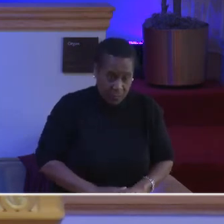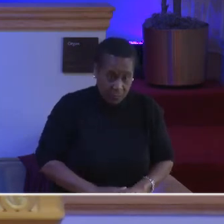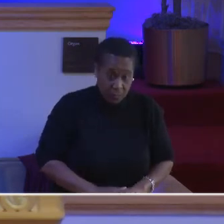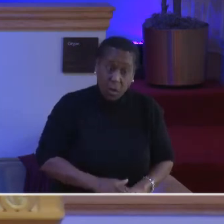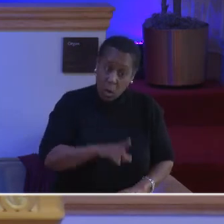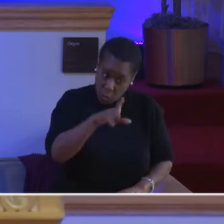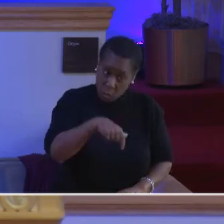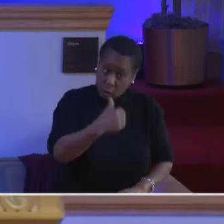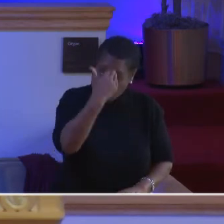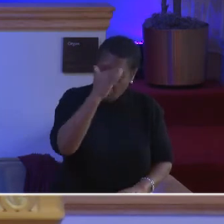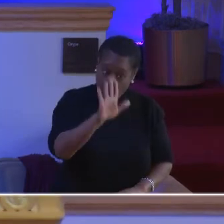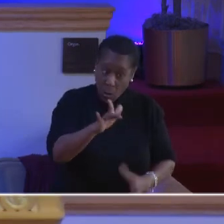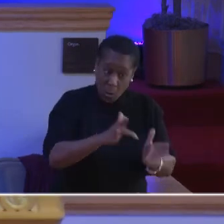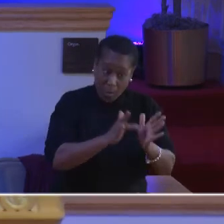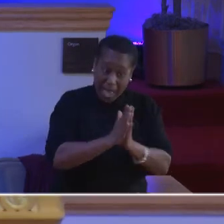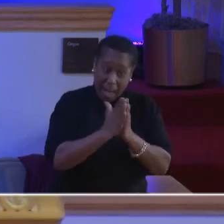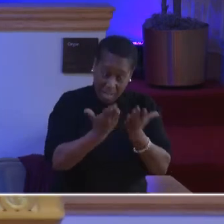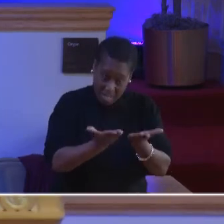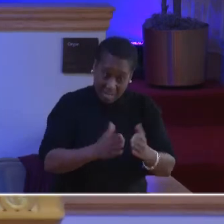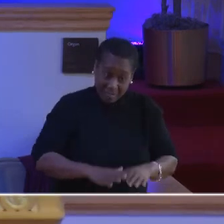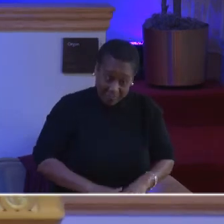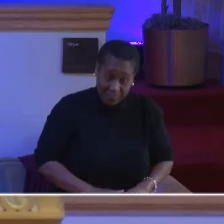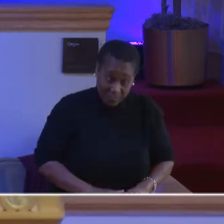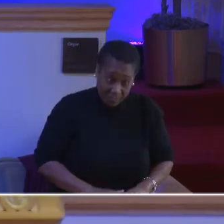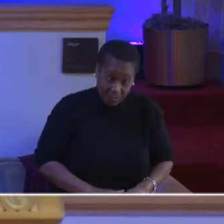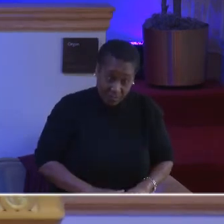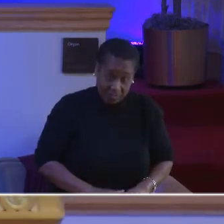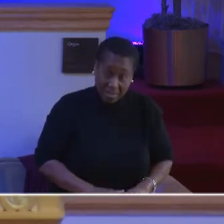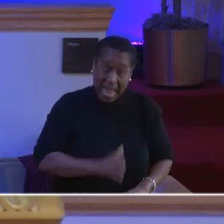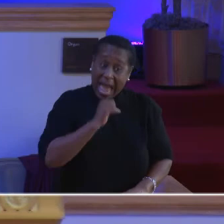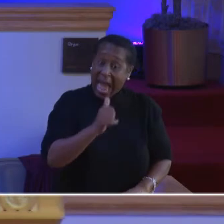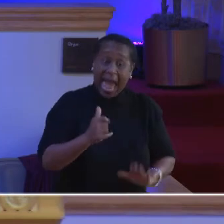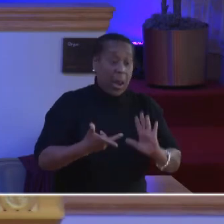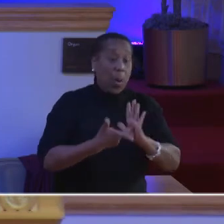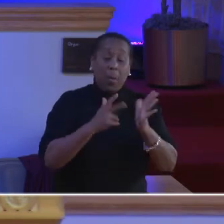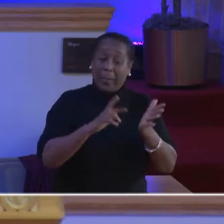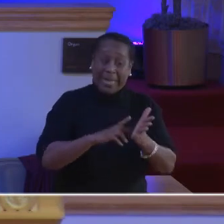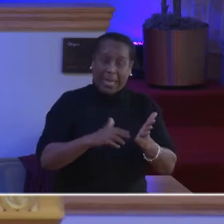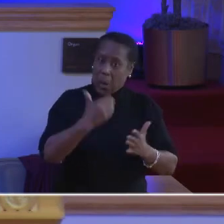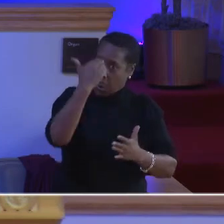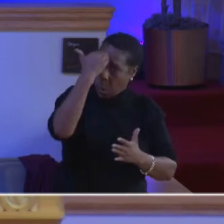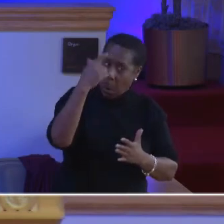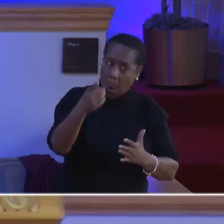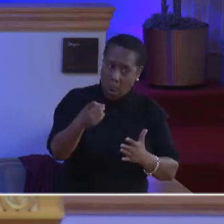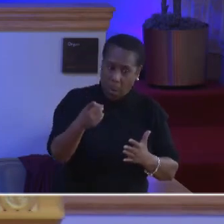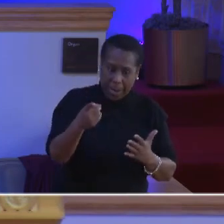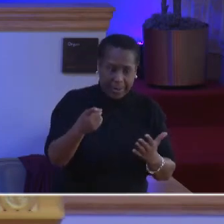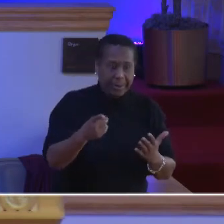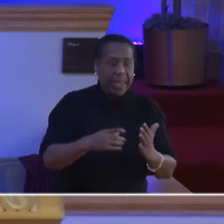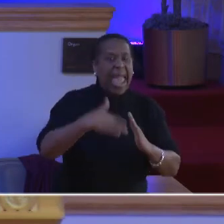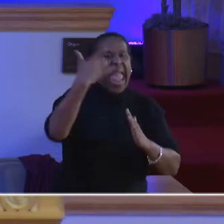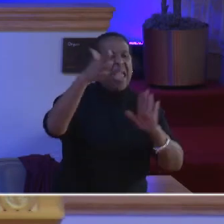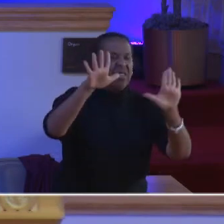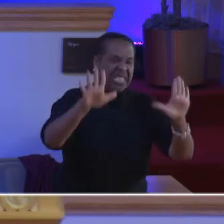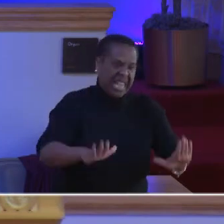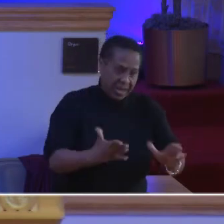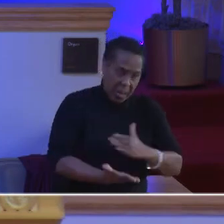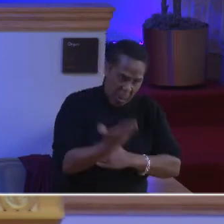You better know your Bible. I don't mean know it than that you pick it up every Sunday